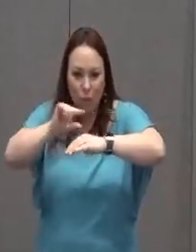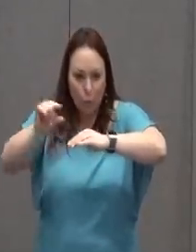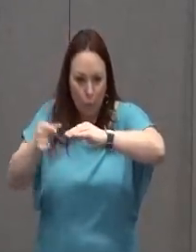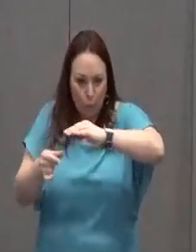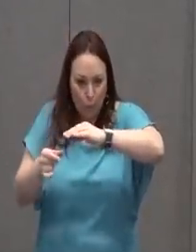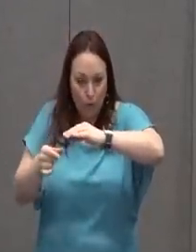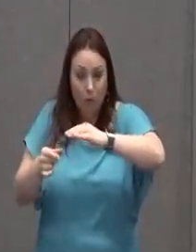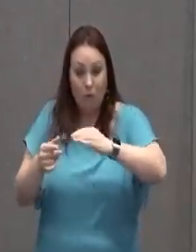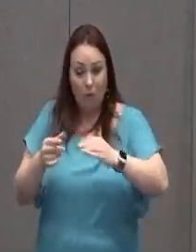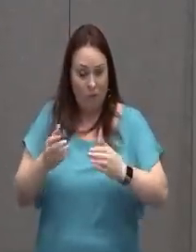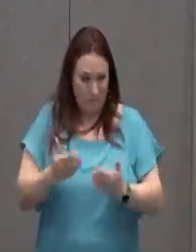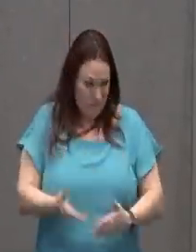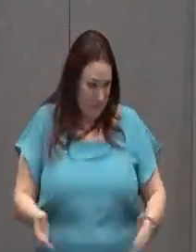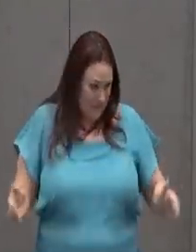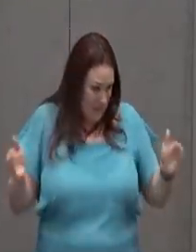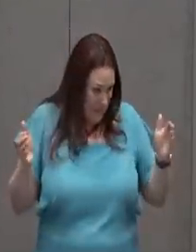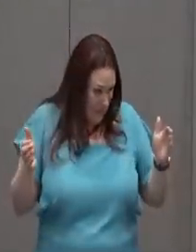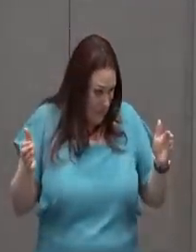Maybe. Hmm.